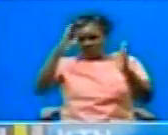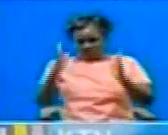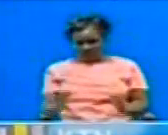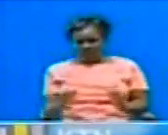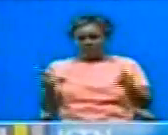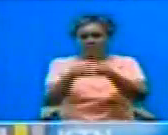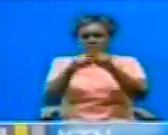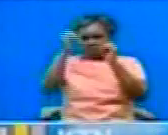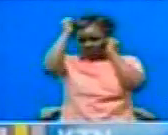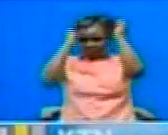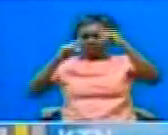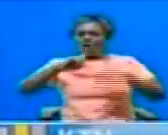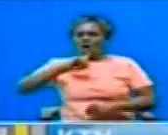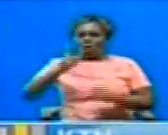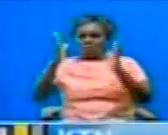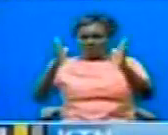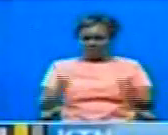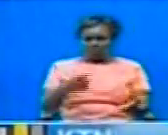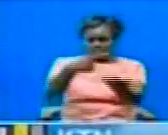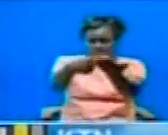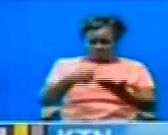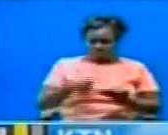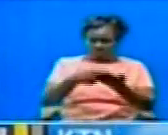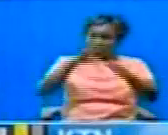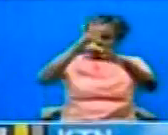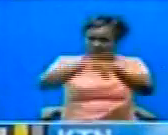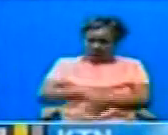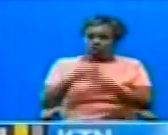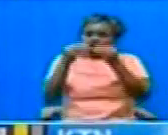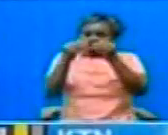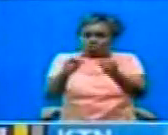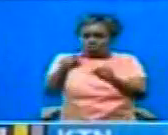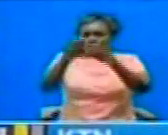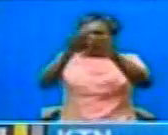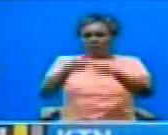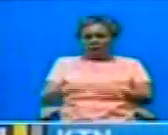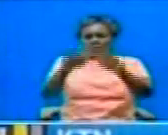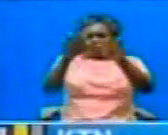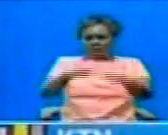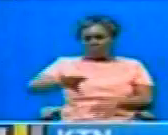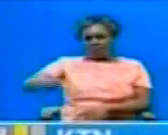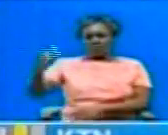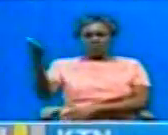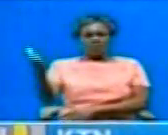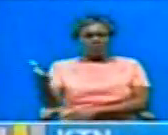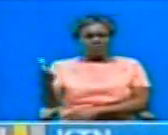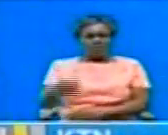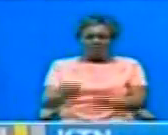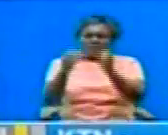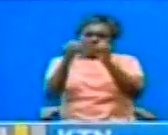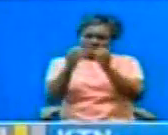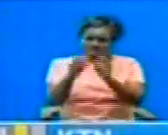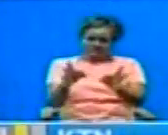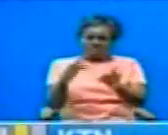army commander, Joseph Kiptoo Kasaon, to discuss and find a way to ease the tension building up in the county. Kiwa tutafanya